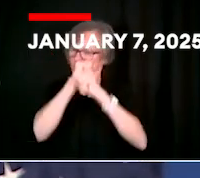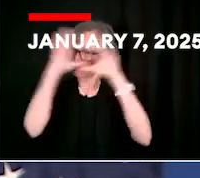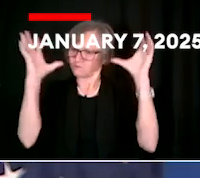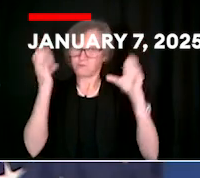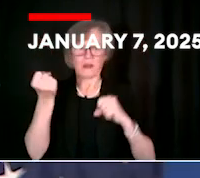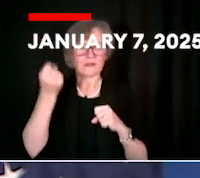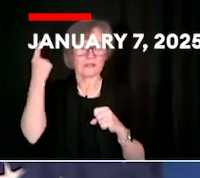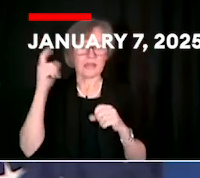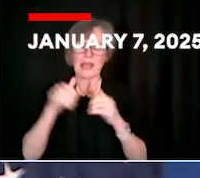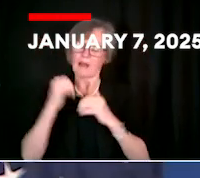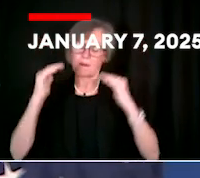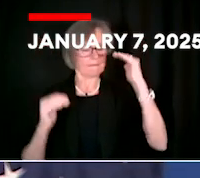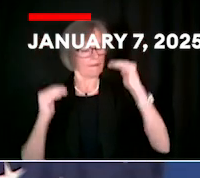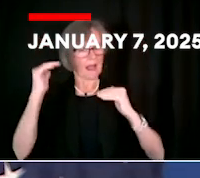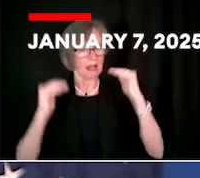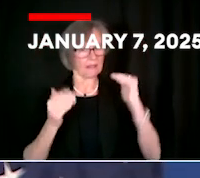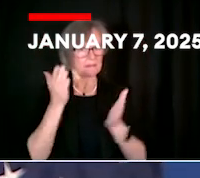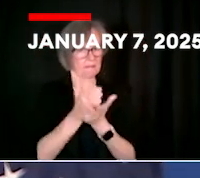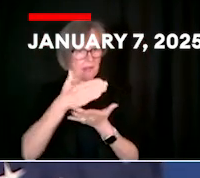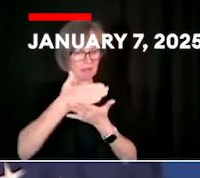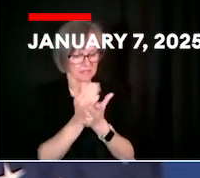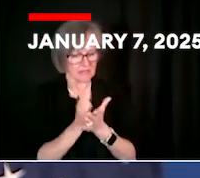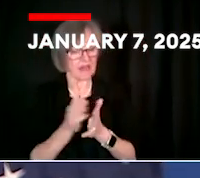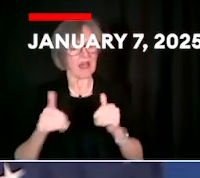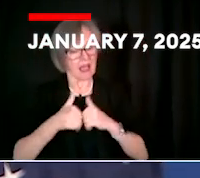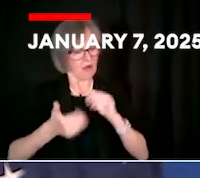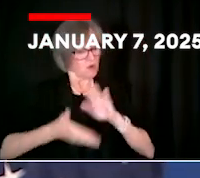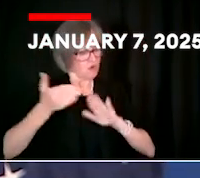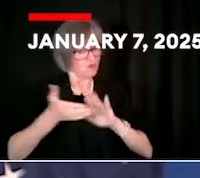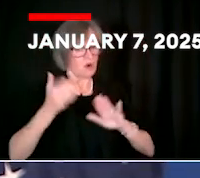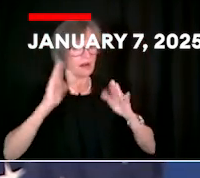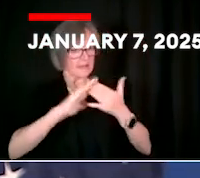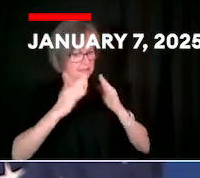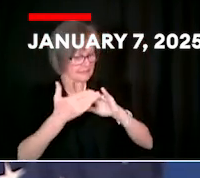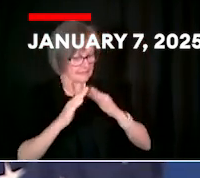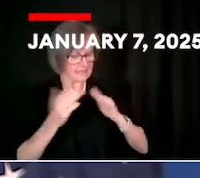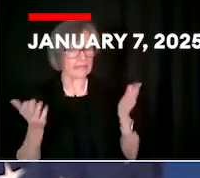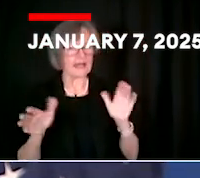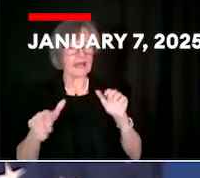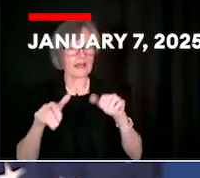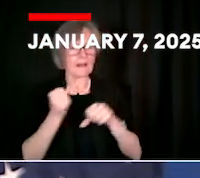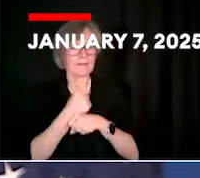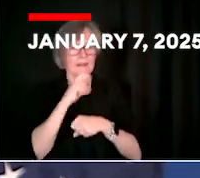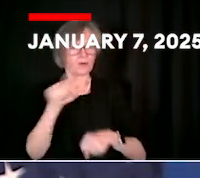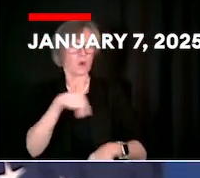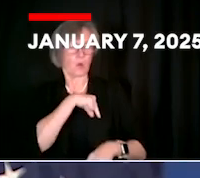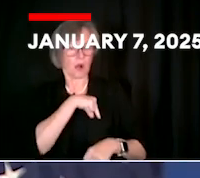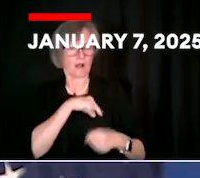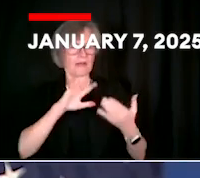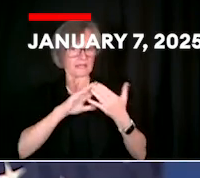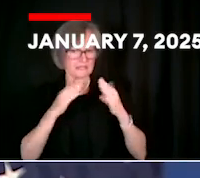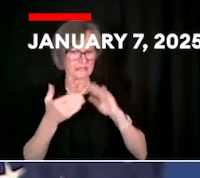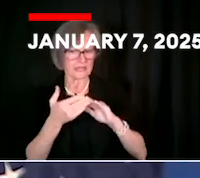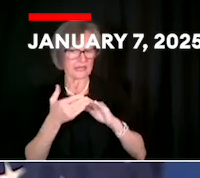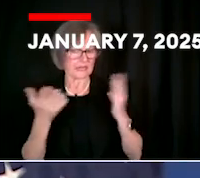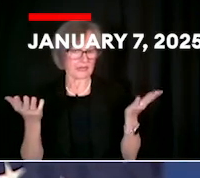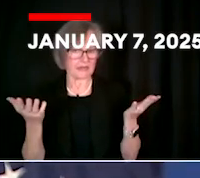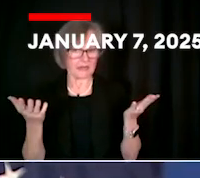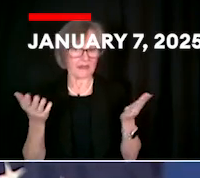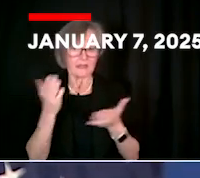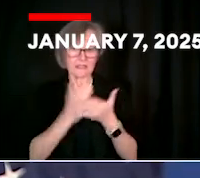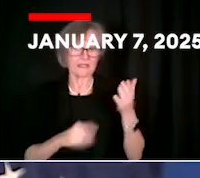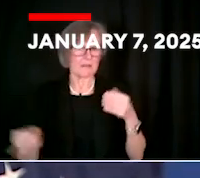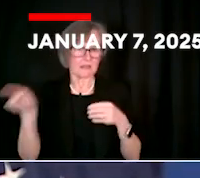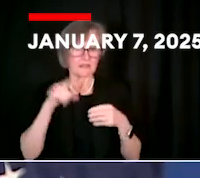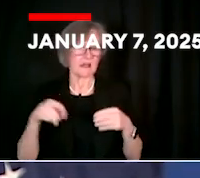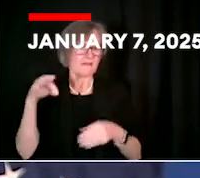you balance a budget, how do you run a city, and how do you make sure the quality of the city that you're in? I mean, some of these guys